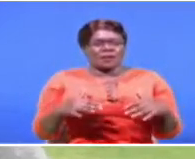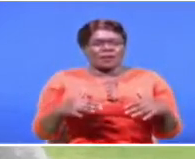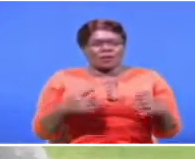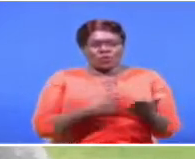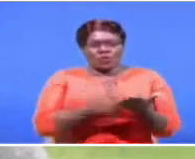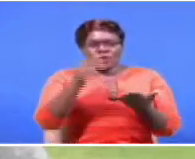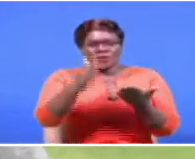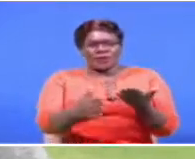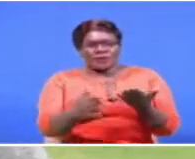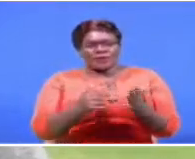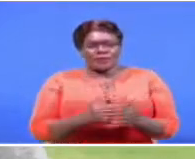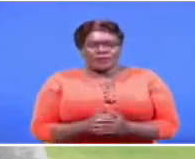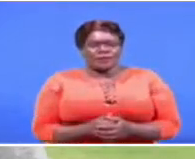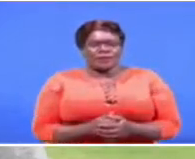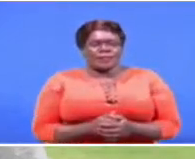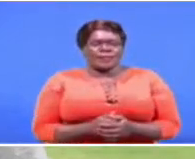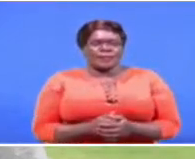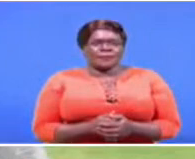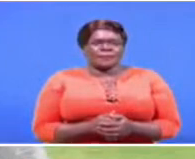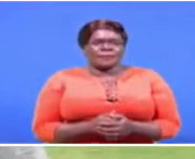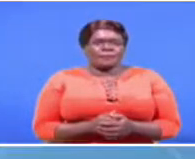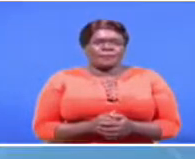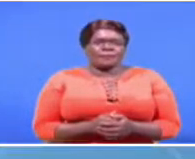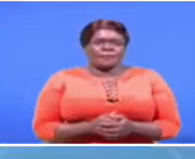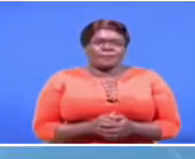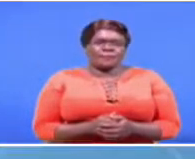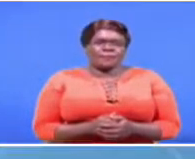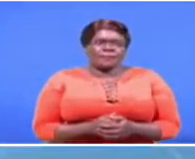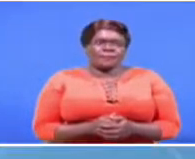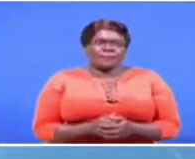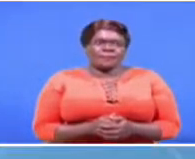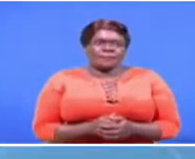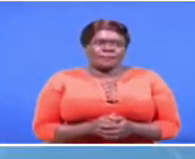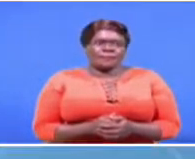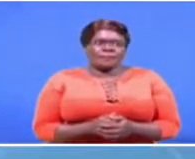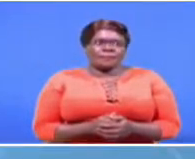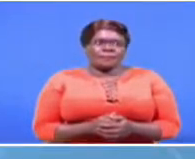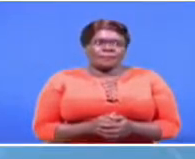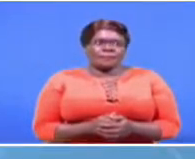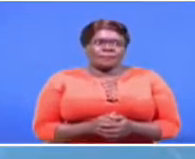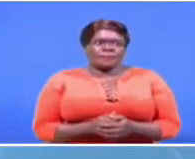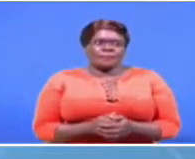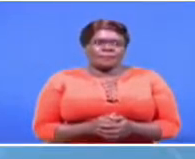throughout the weekend. So now Real Madrid midfielder Jude Bellingham says... He